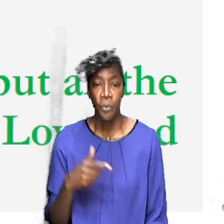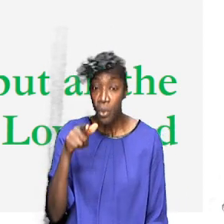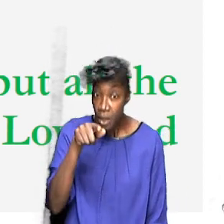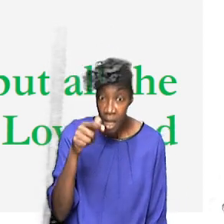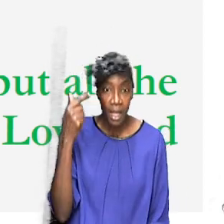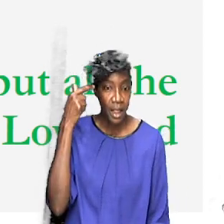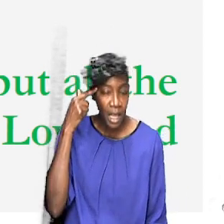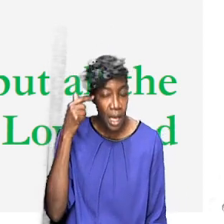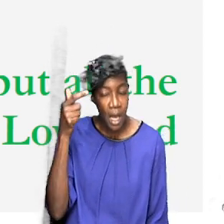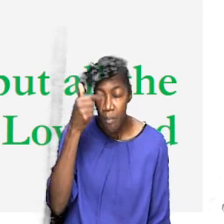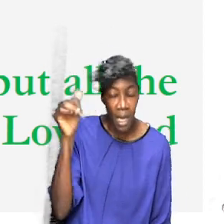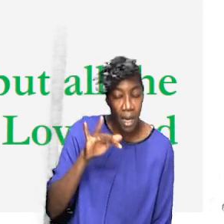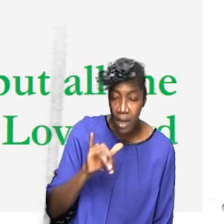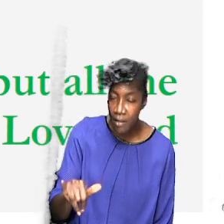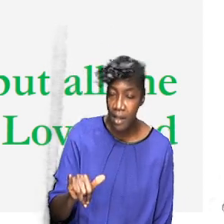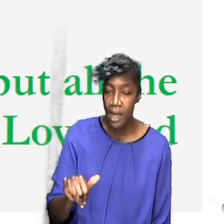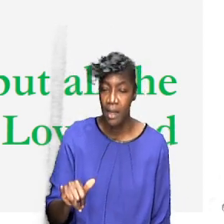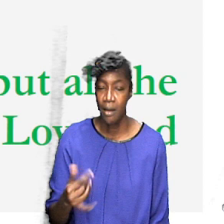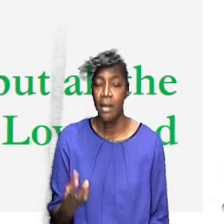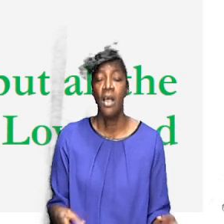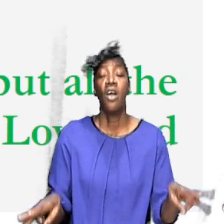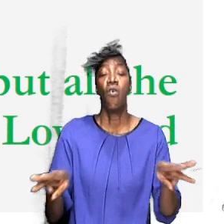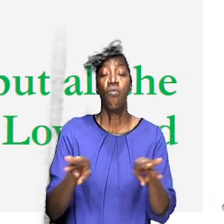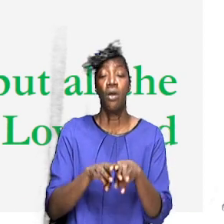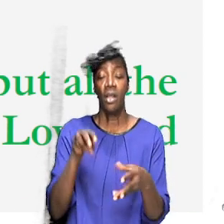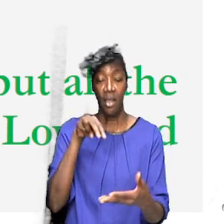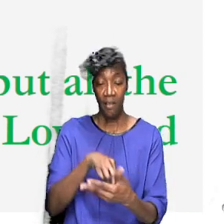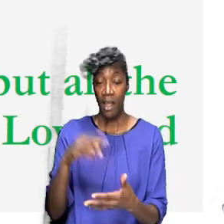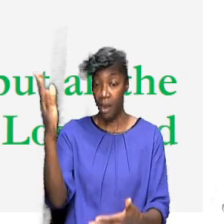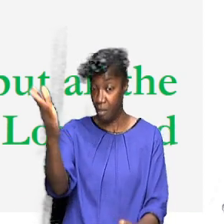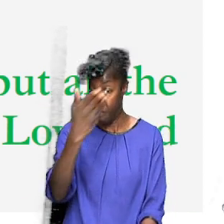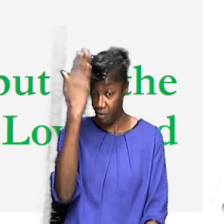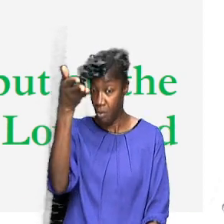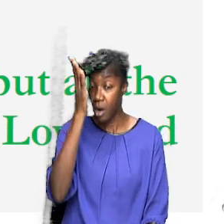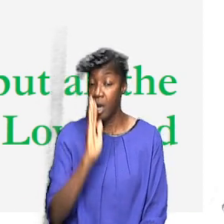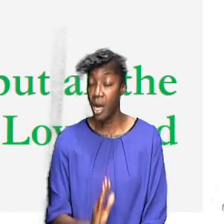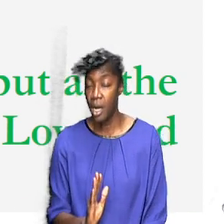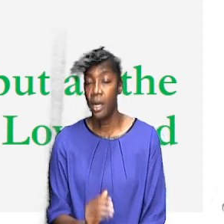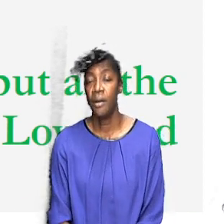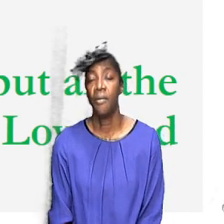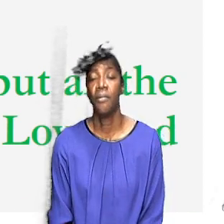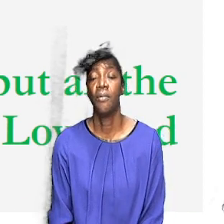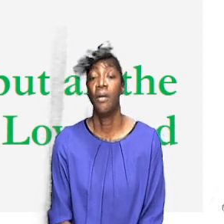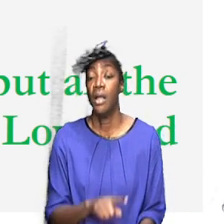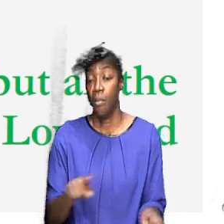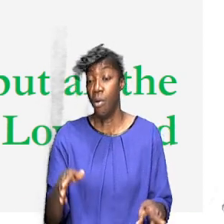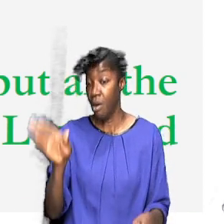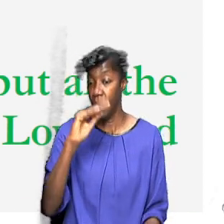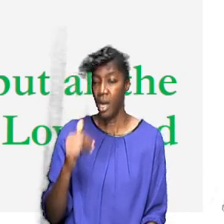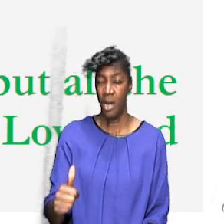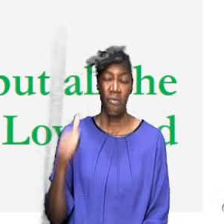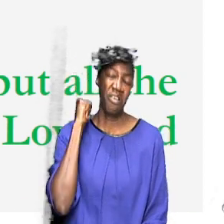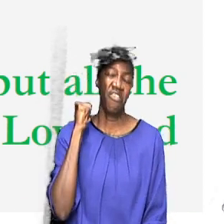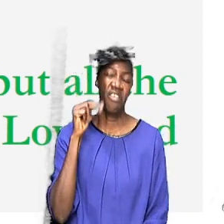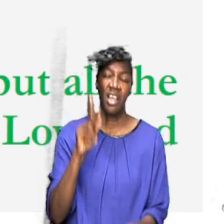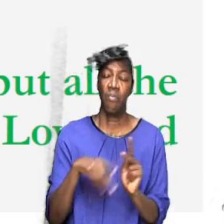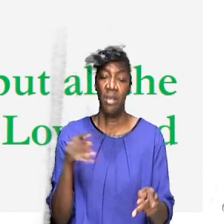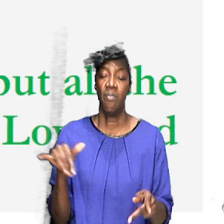that, I am worthy to stand before God. But God rejected people like